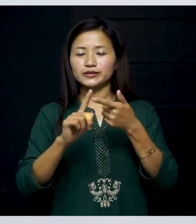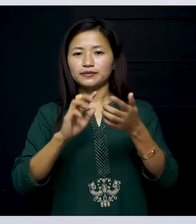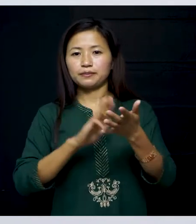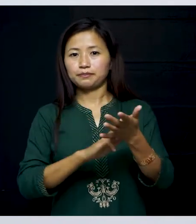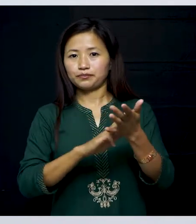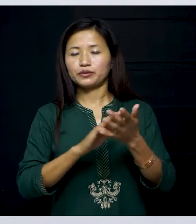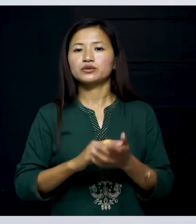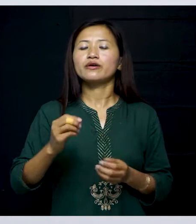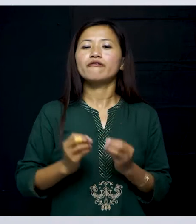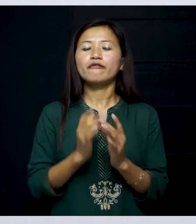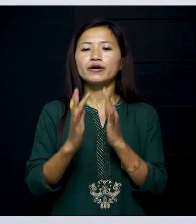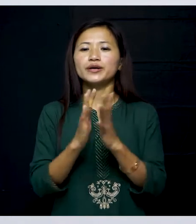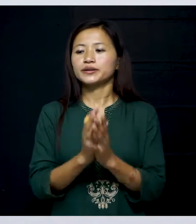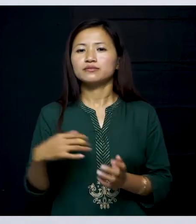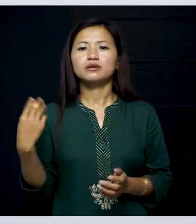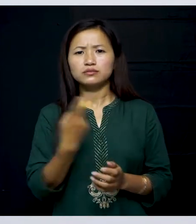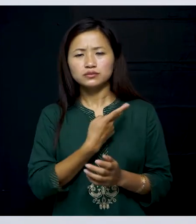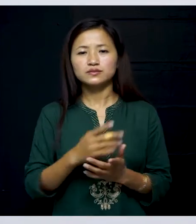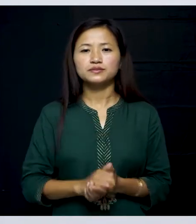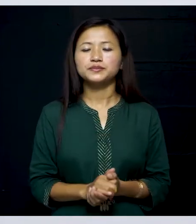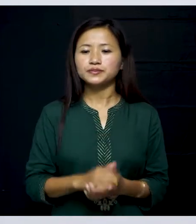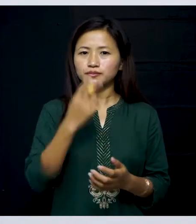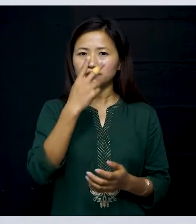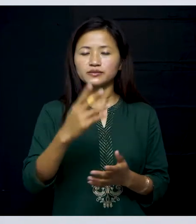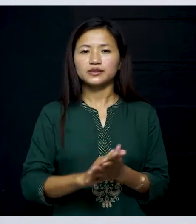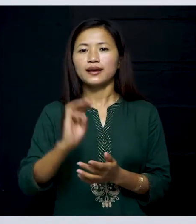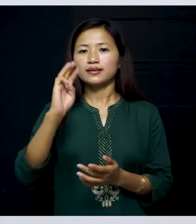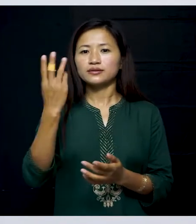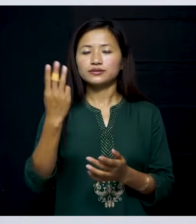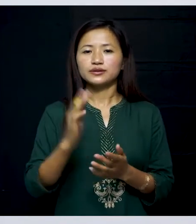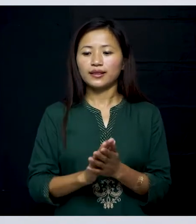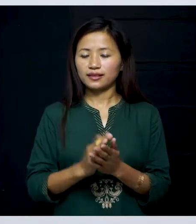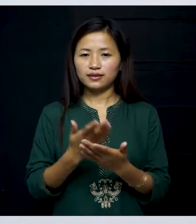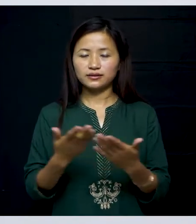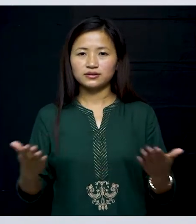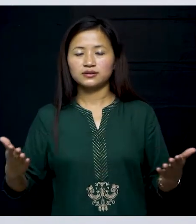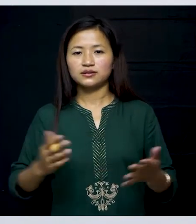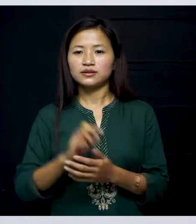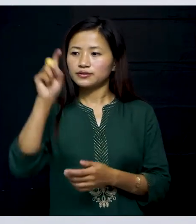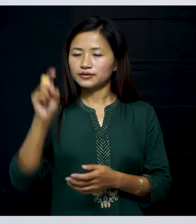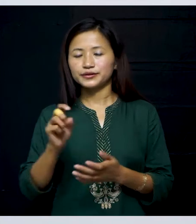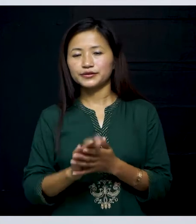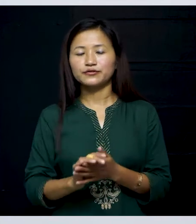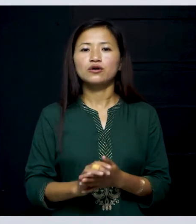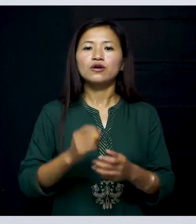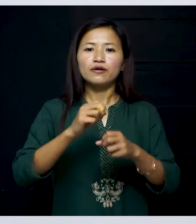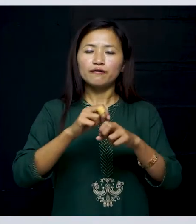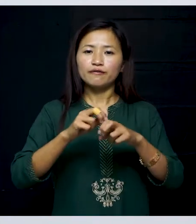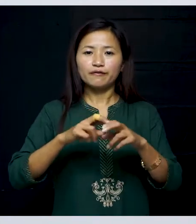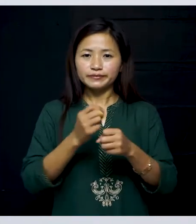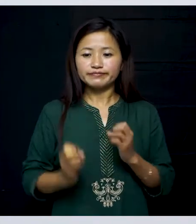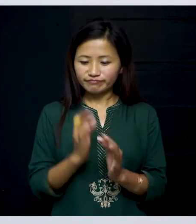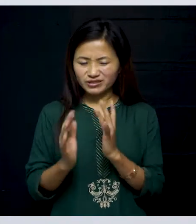produce a fire by us, okay? And also you will see three things that are needed for fire. That is fuel. You can think of